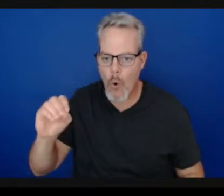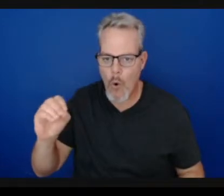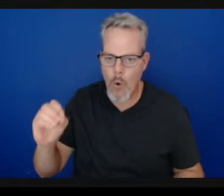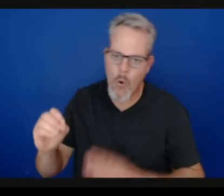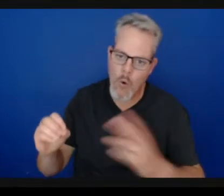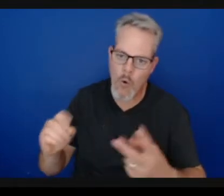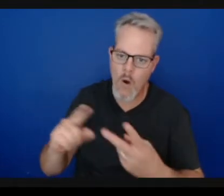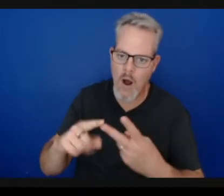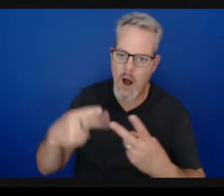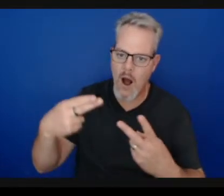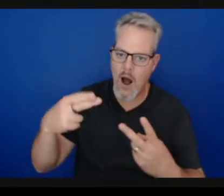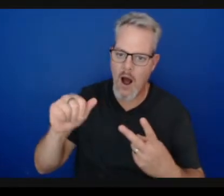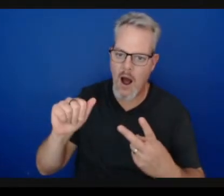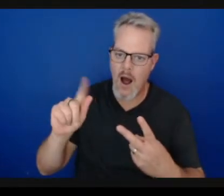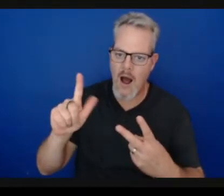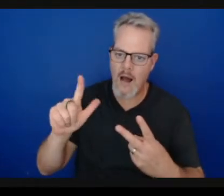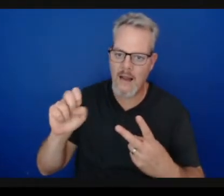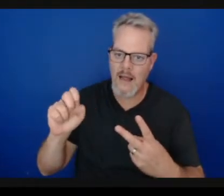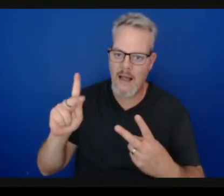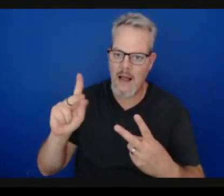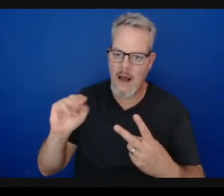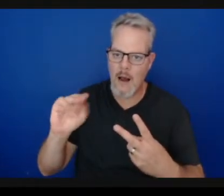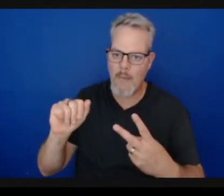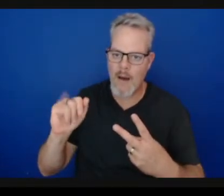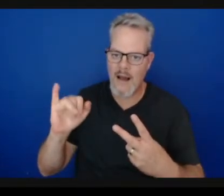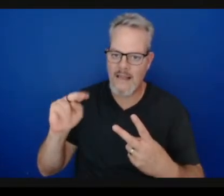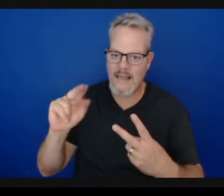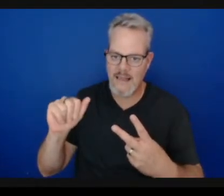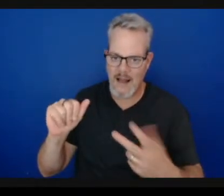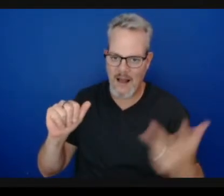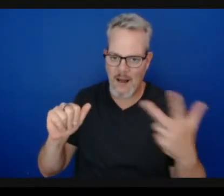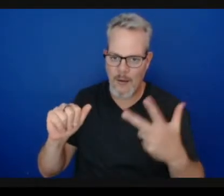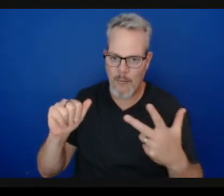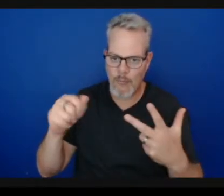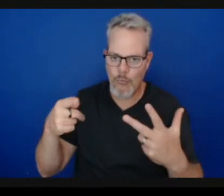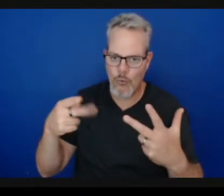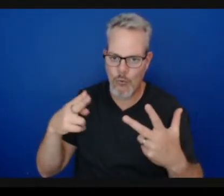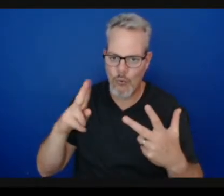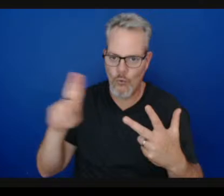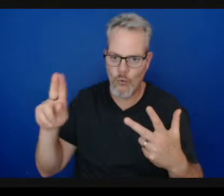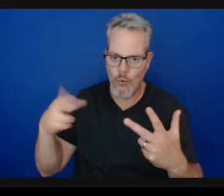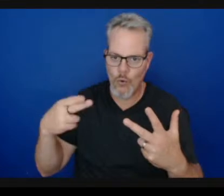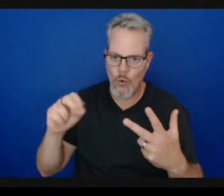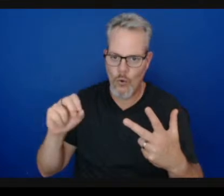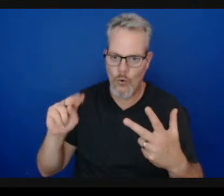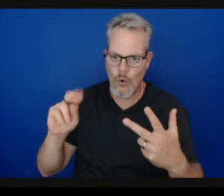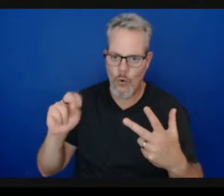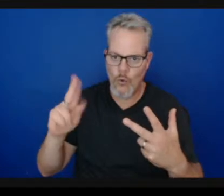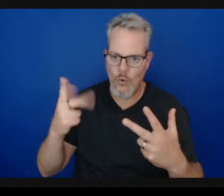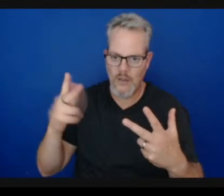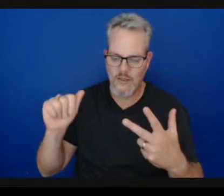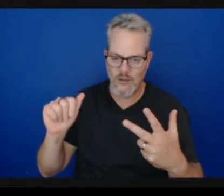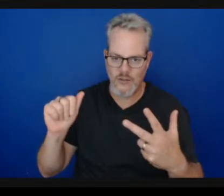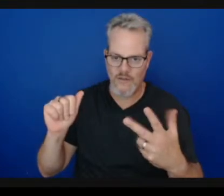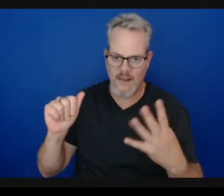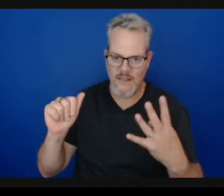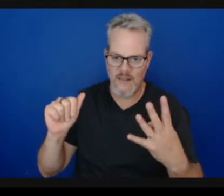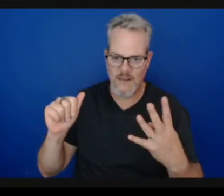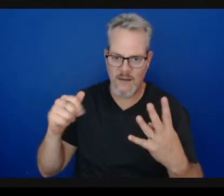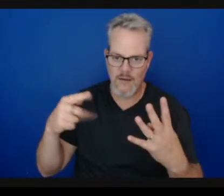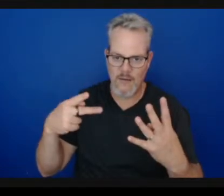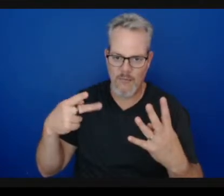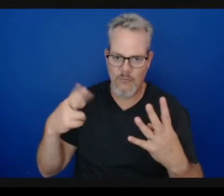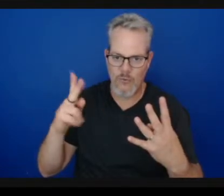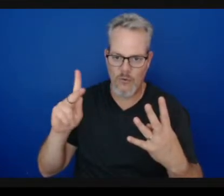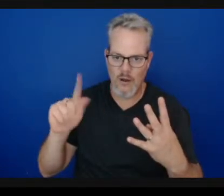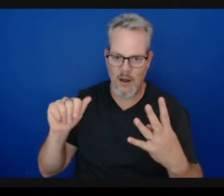is this area. Pu'uhonuaula is this one. Pu'ukaliu is this one. And I'ilewa all the way over